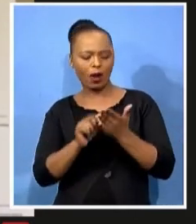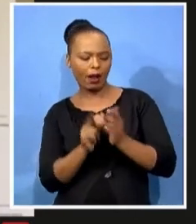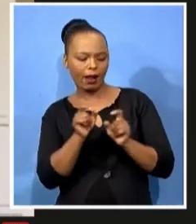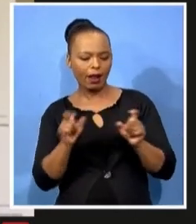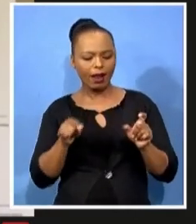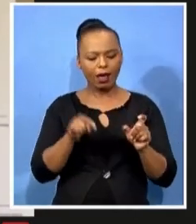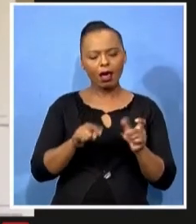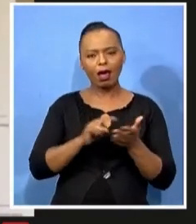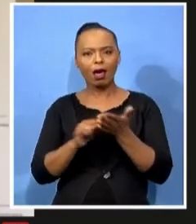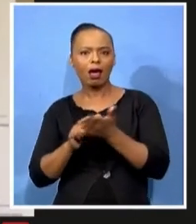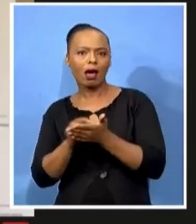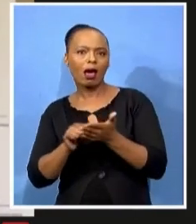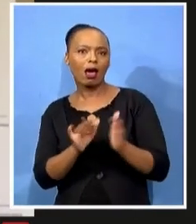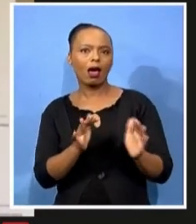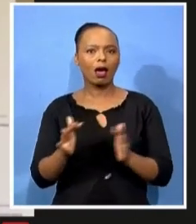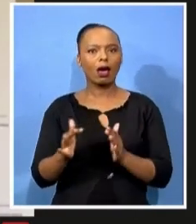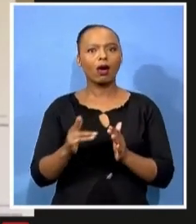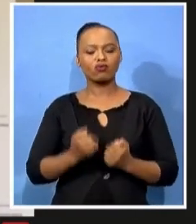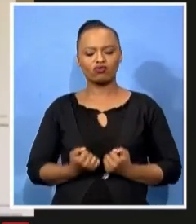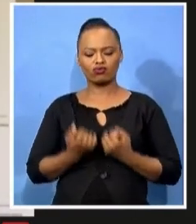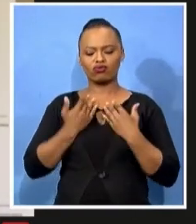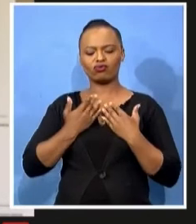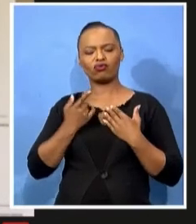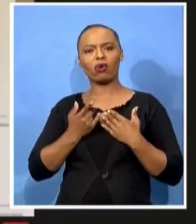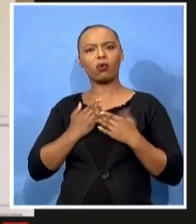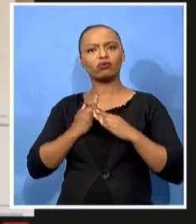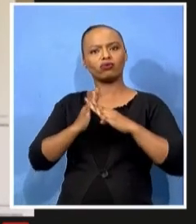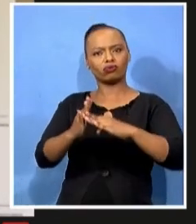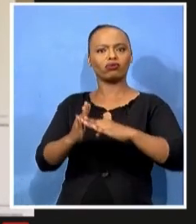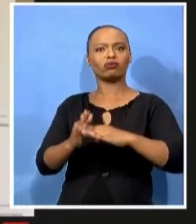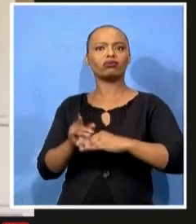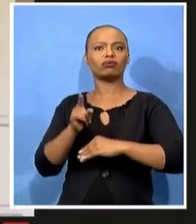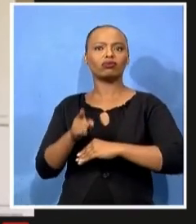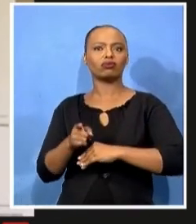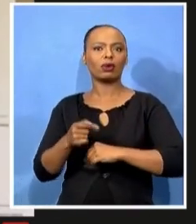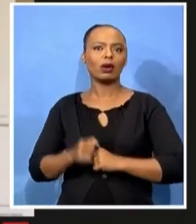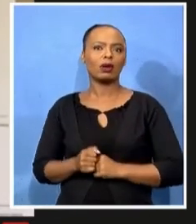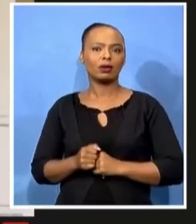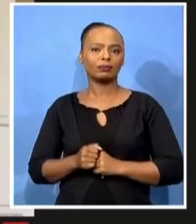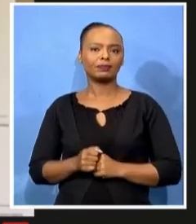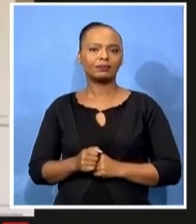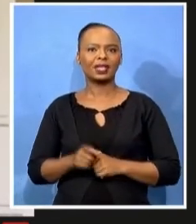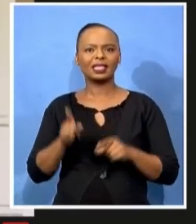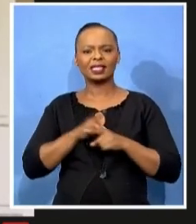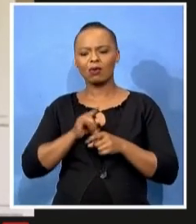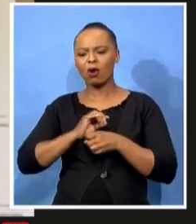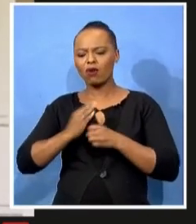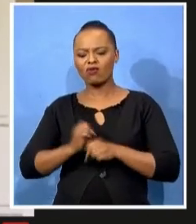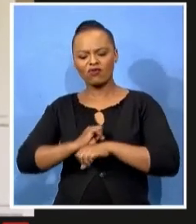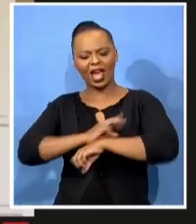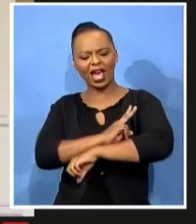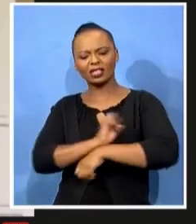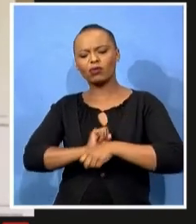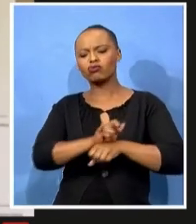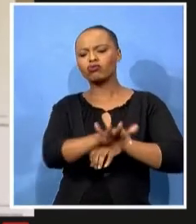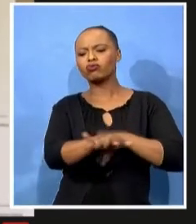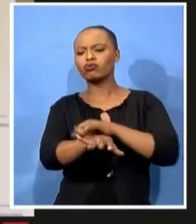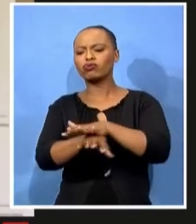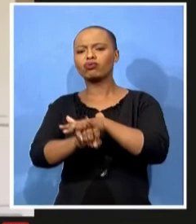transmissibility of the virus in terms of how many people each person can